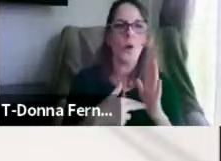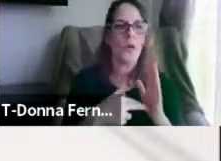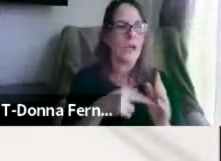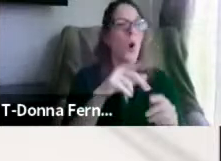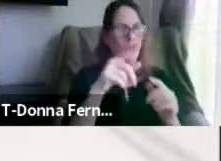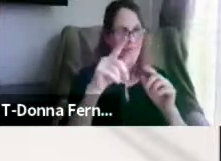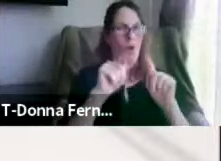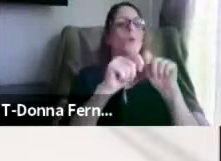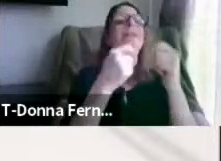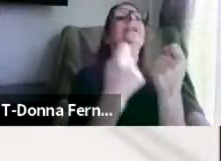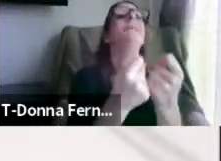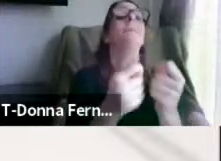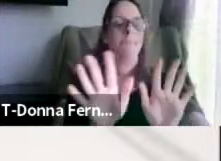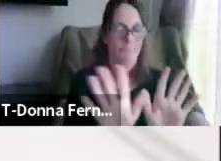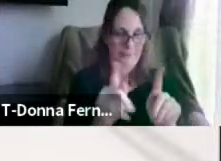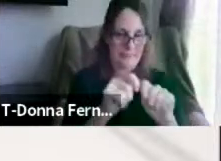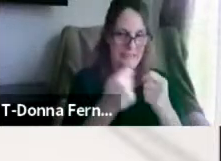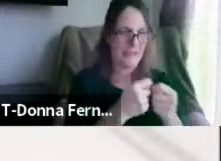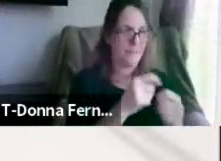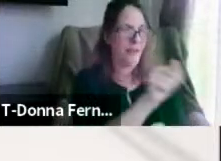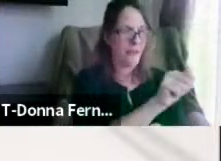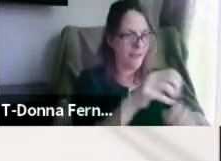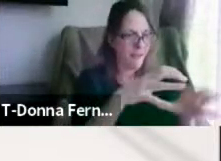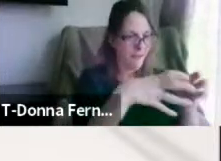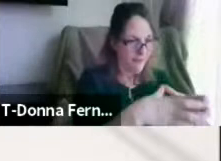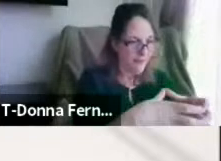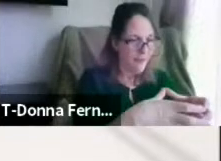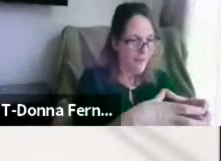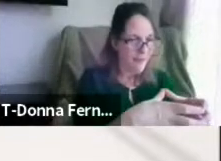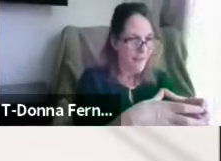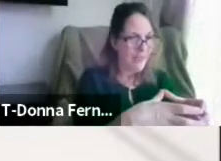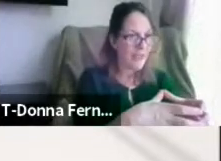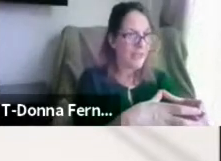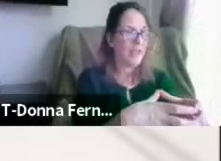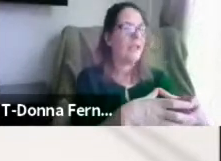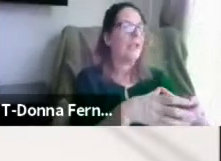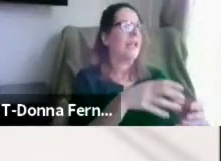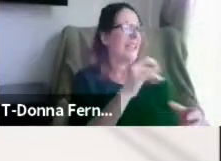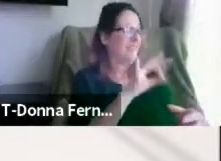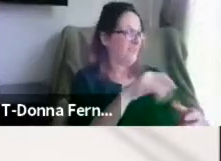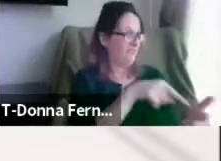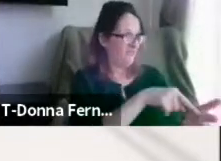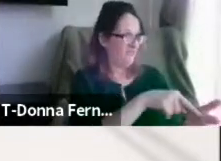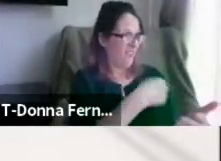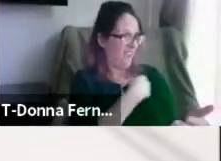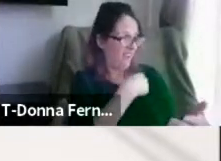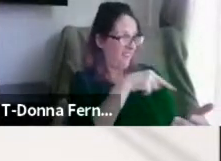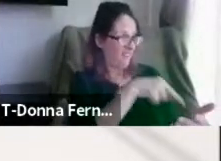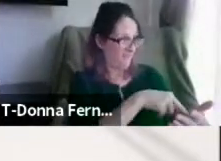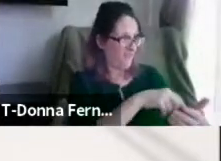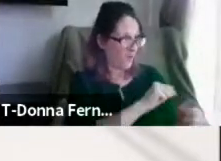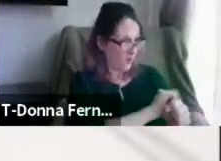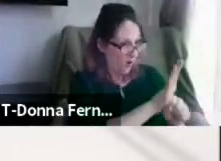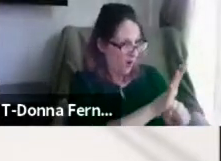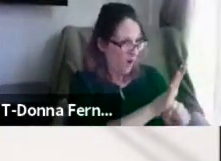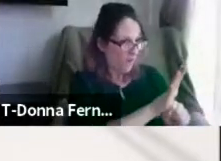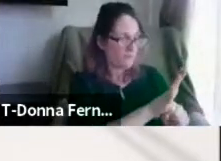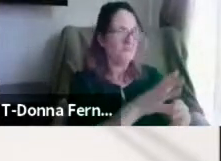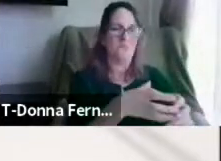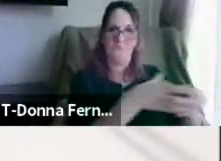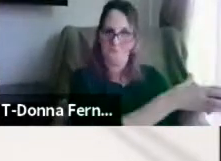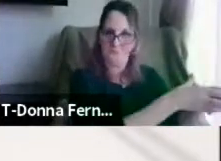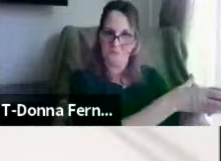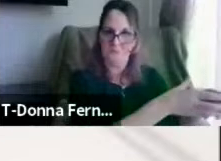team B, and team C. Somebody from team A gets diagnosed, pull team A out, you're still able to operate with your other two